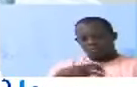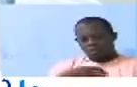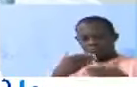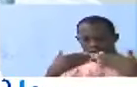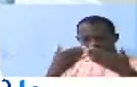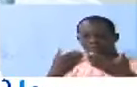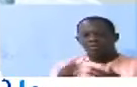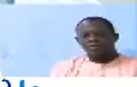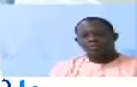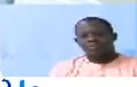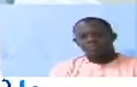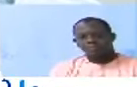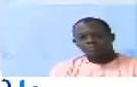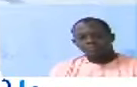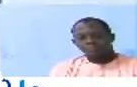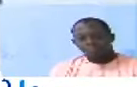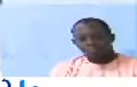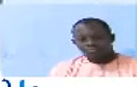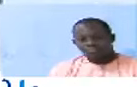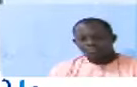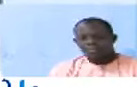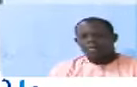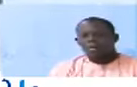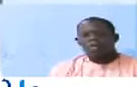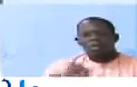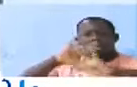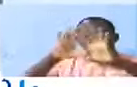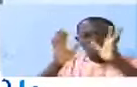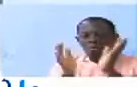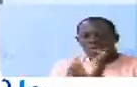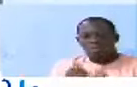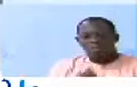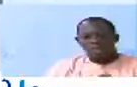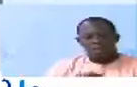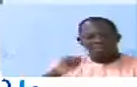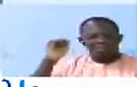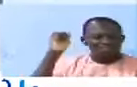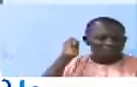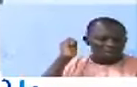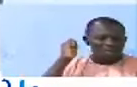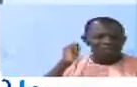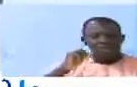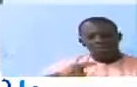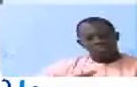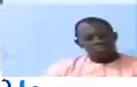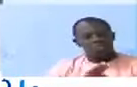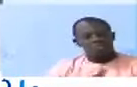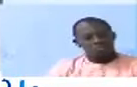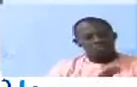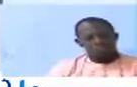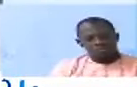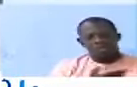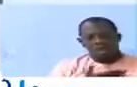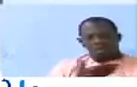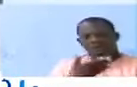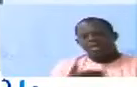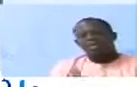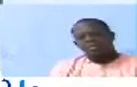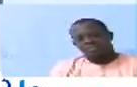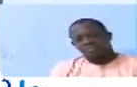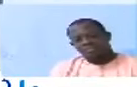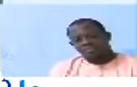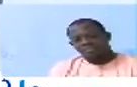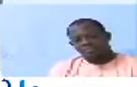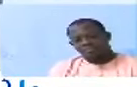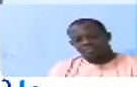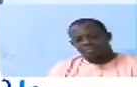kuorba. Koko no be faratale. All my back was lacerated. Kumi adamadimu alay adamadeta nyamin